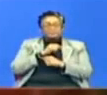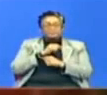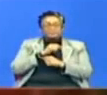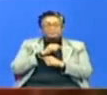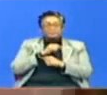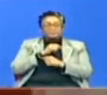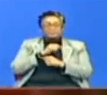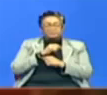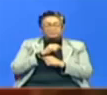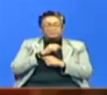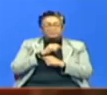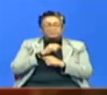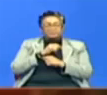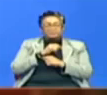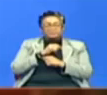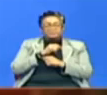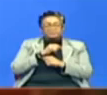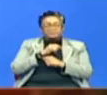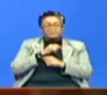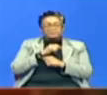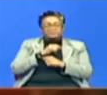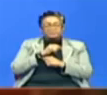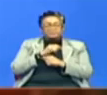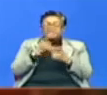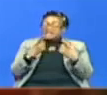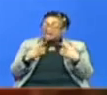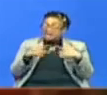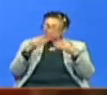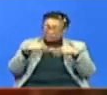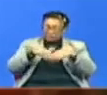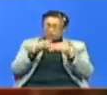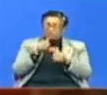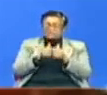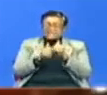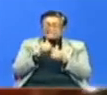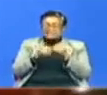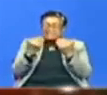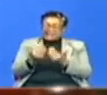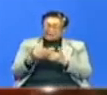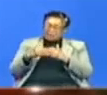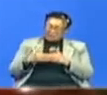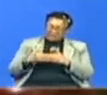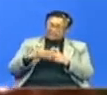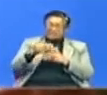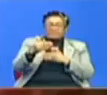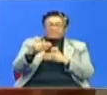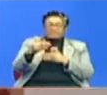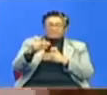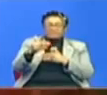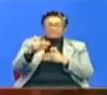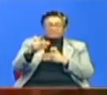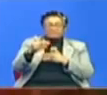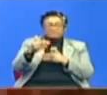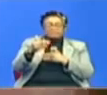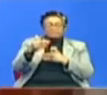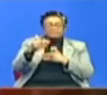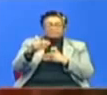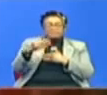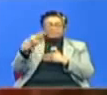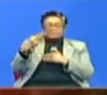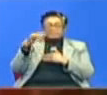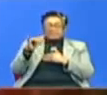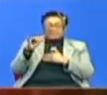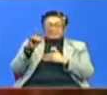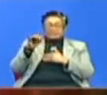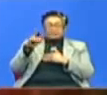Psalms now and forever until we overcome this pandemic. Regarding the question on hydroxychloroquine